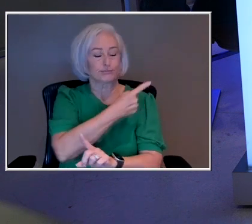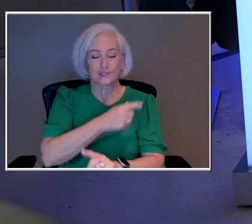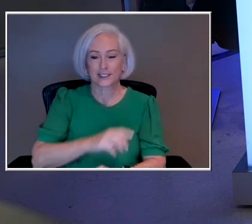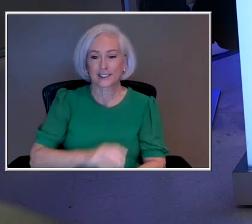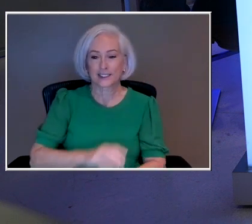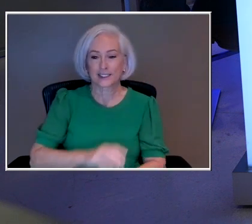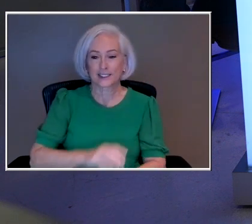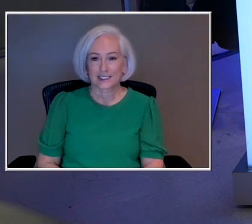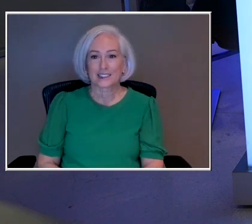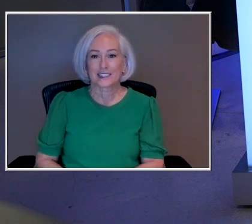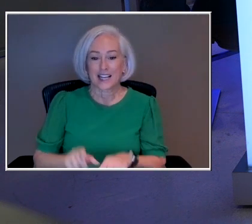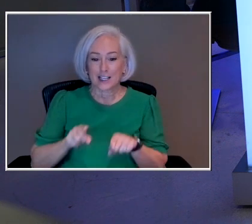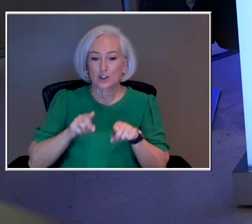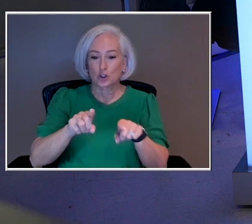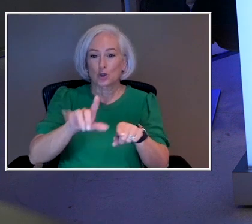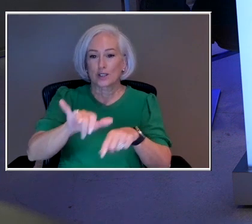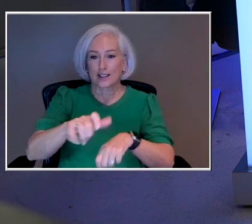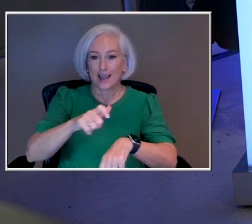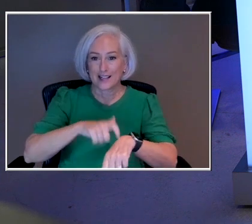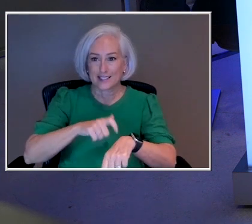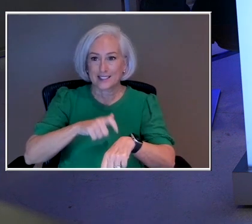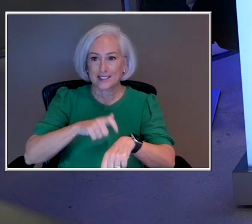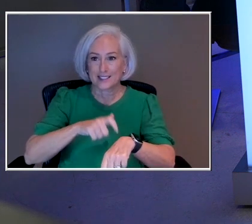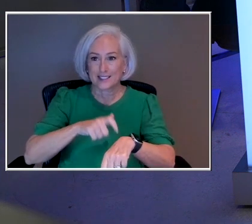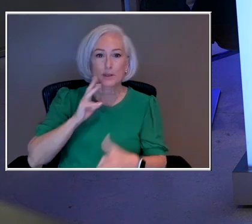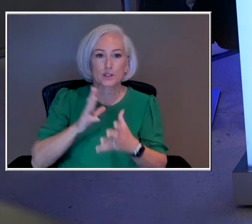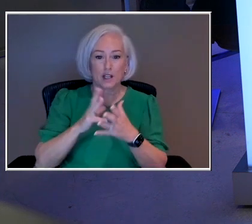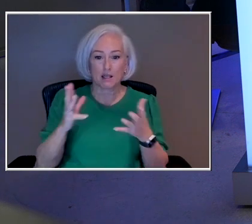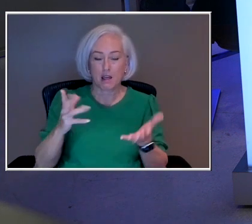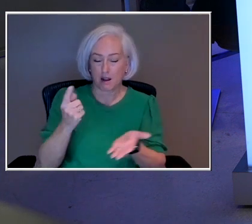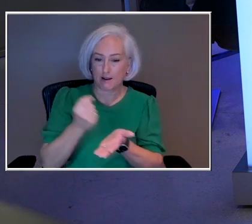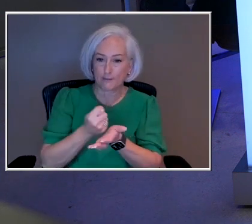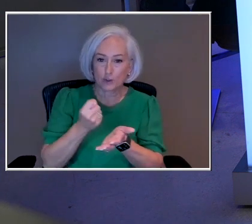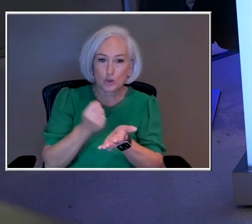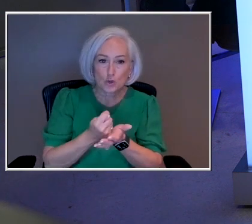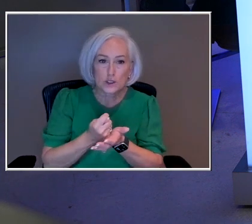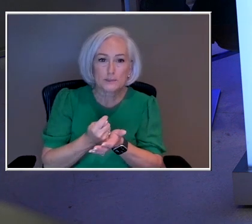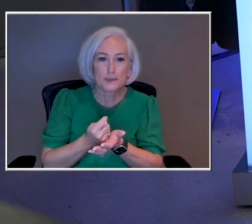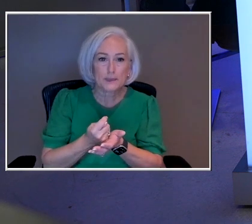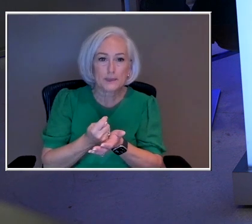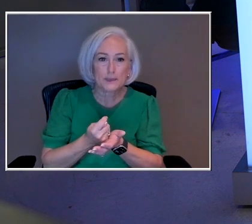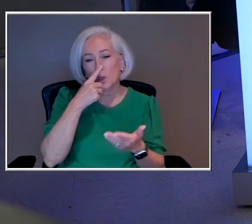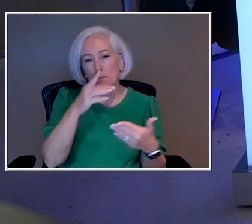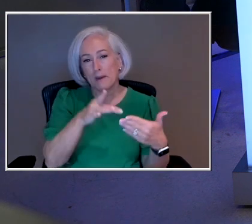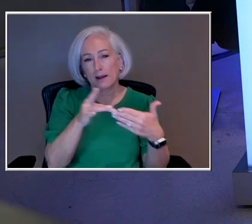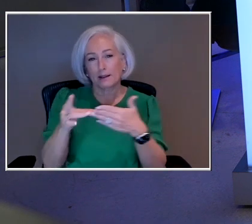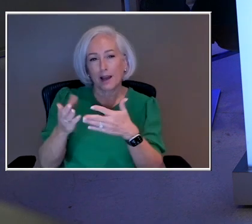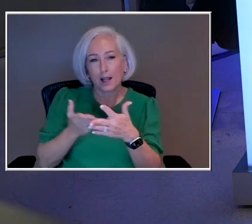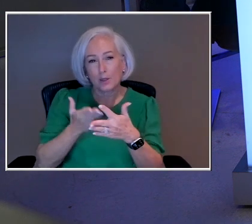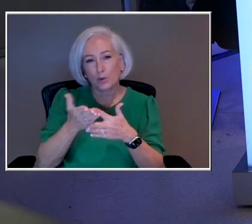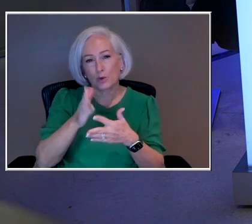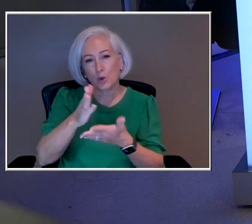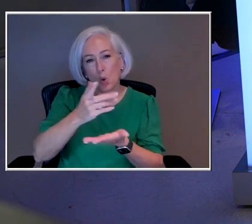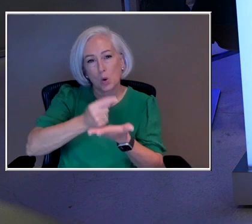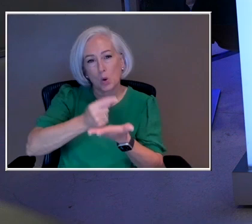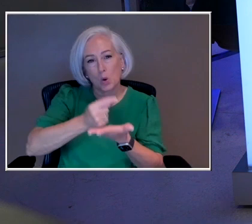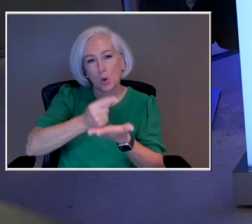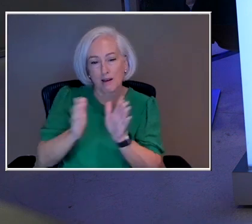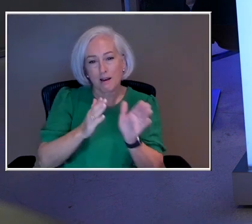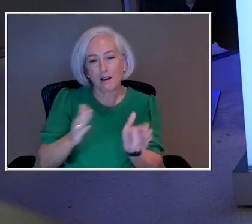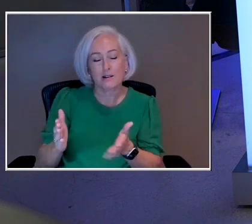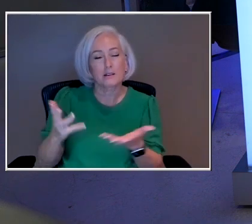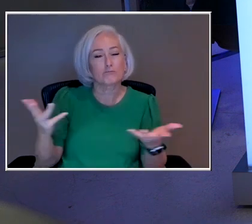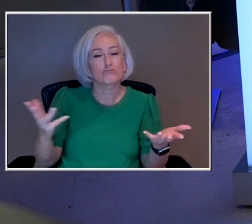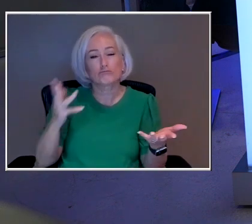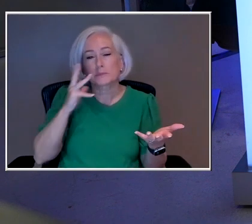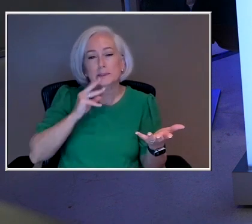During all of this, you underwent a lot of treatment. Just kind of walk us through your treatment plan. What was it like? What was